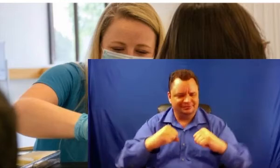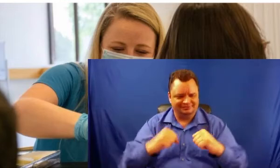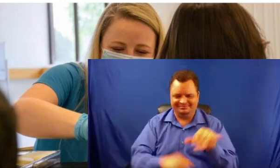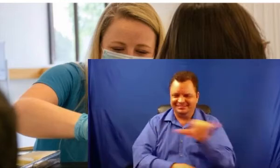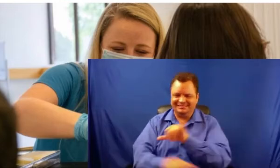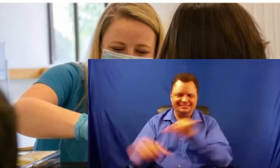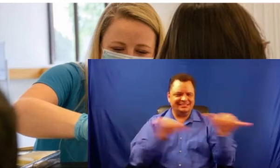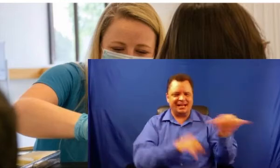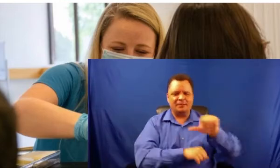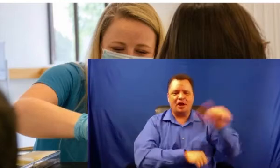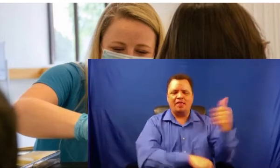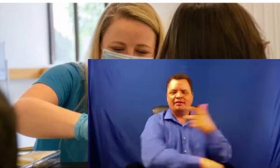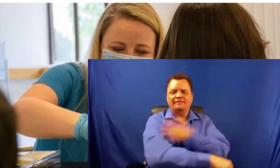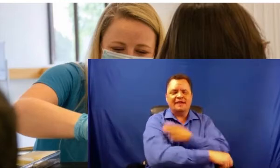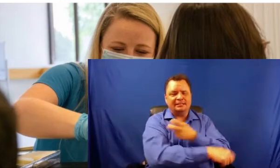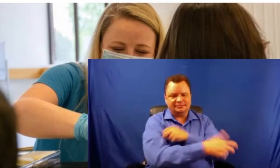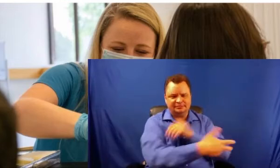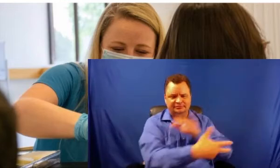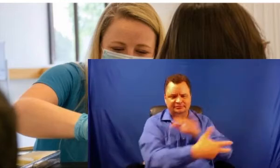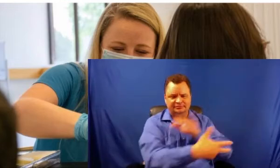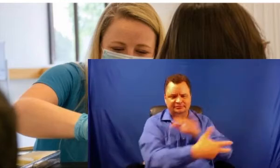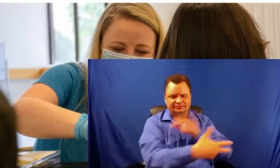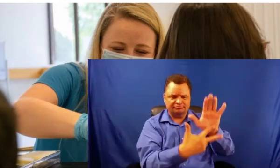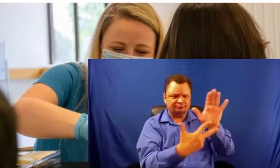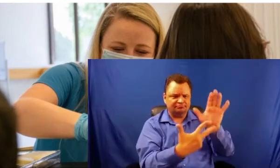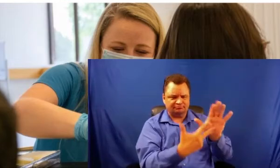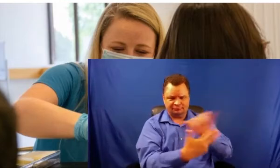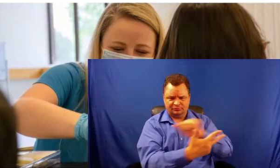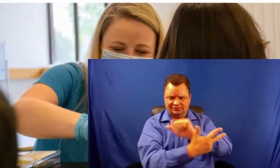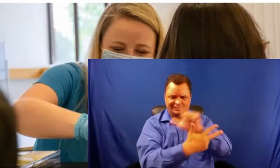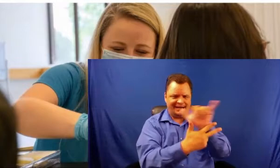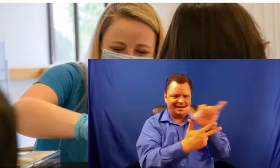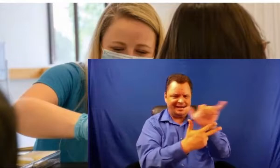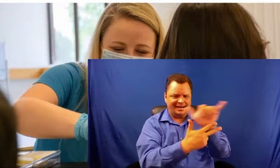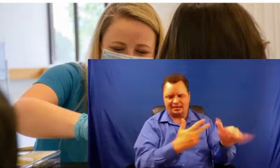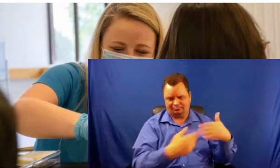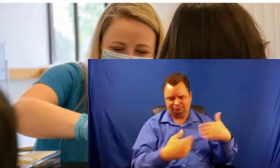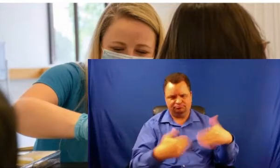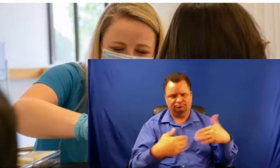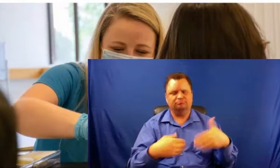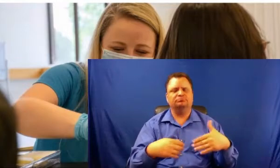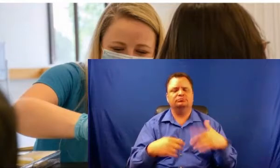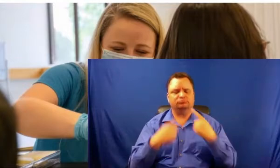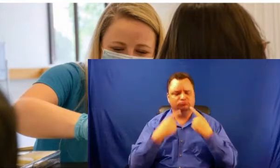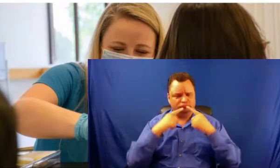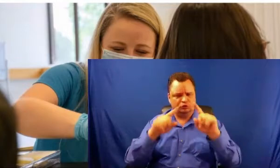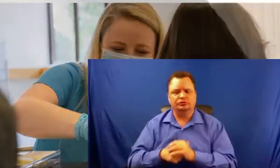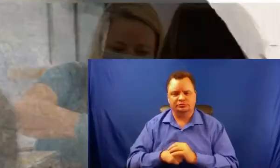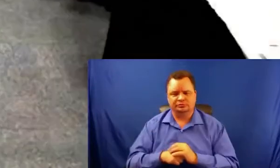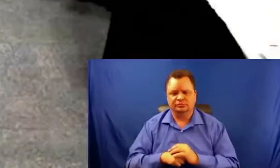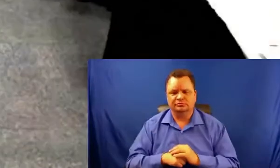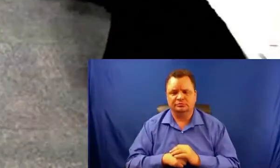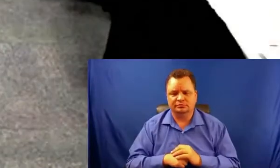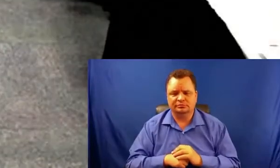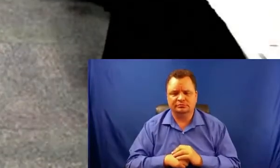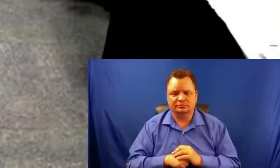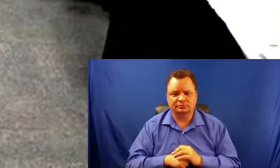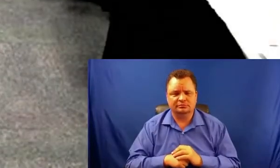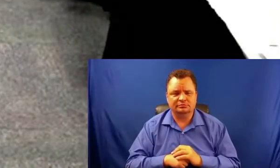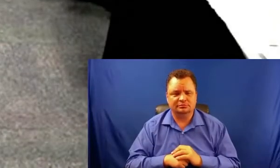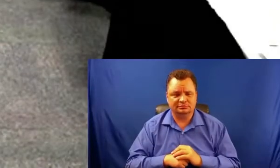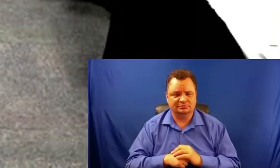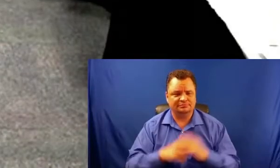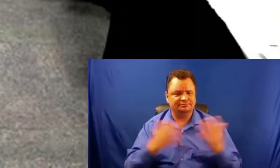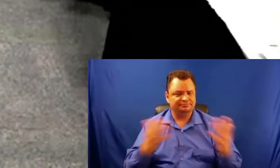Yeah. Well, if you were kind of in a study when they started these, Say again? if you were in a study when they started